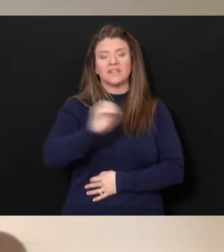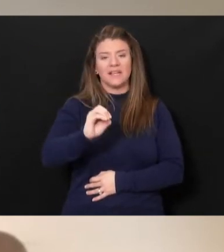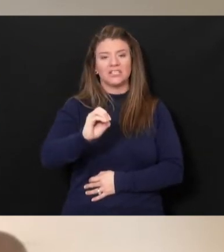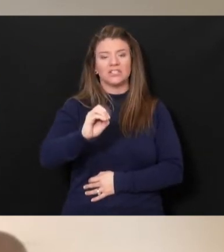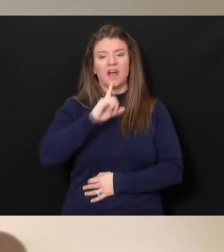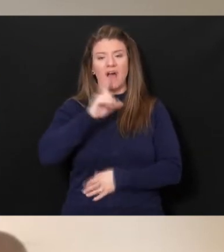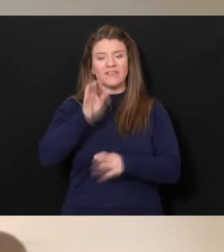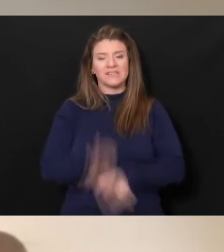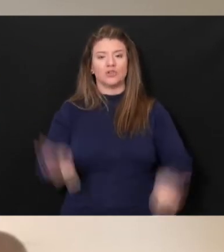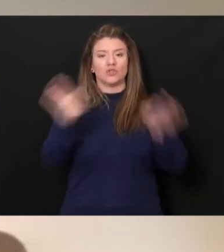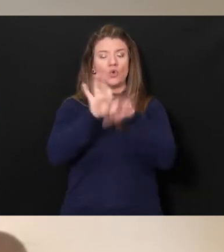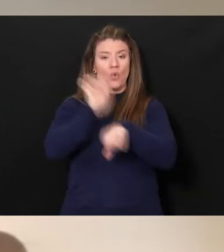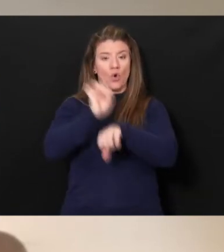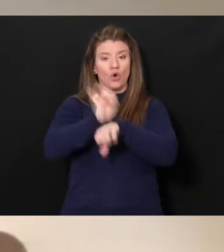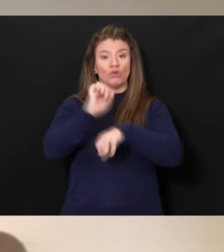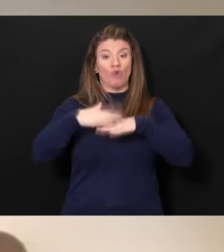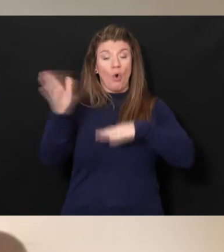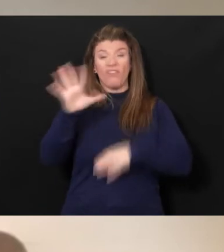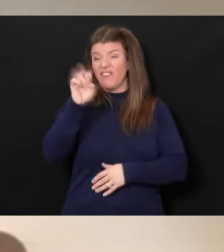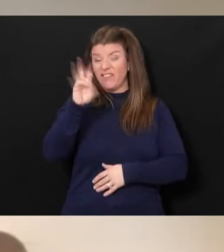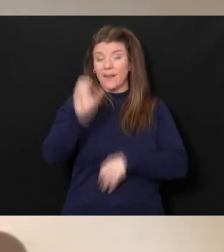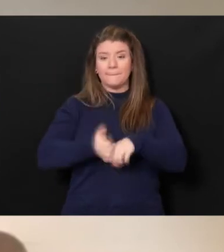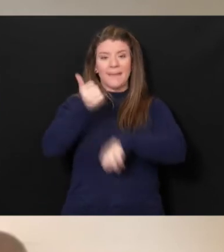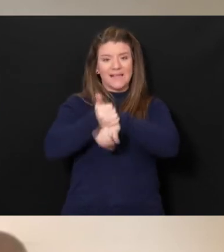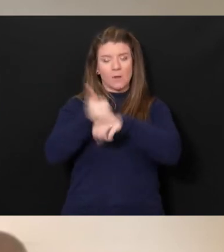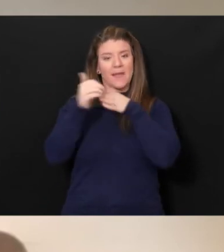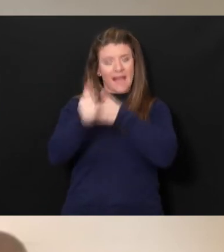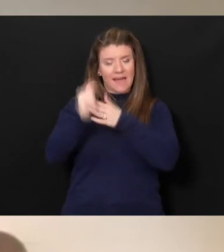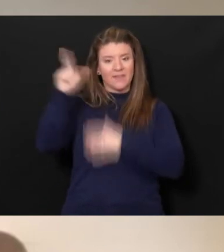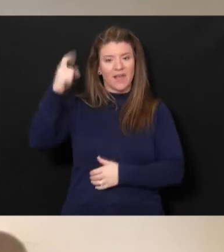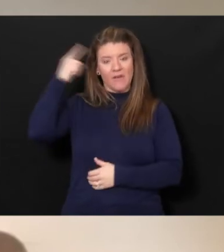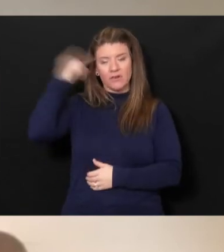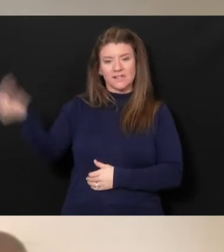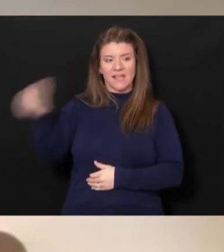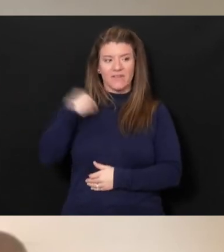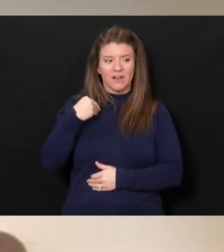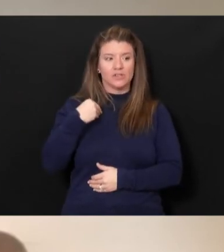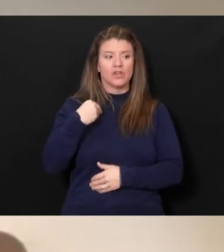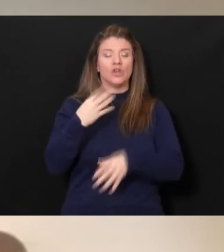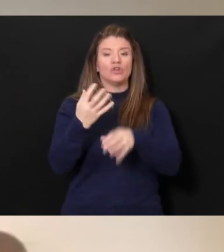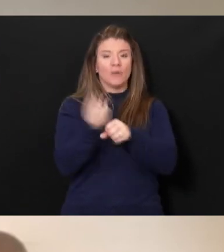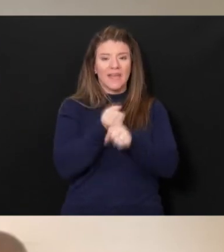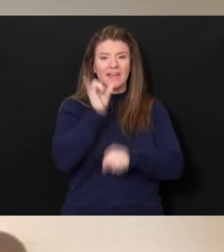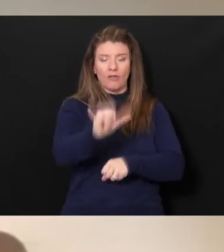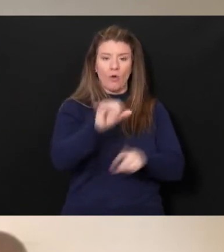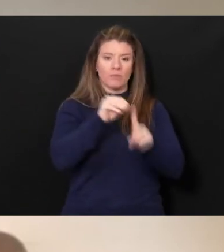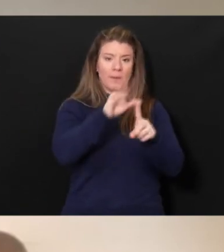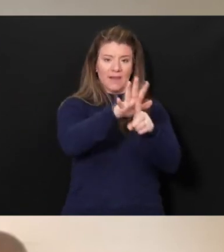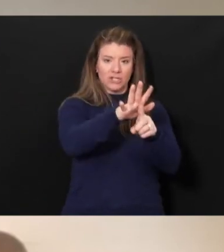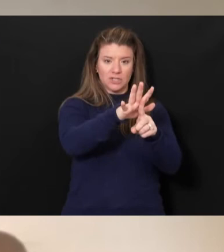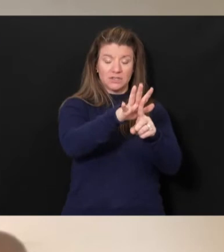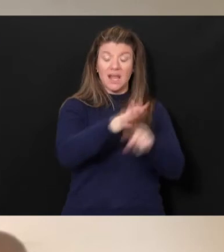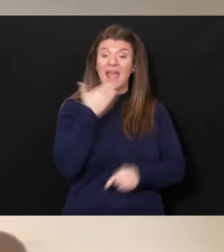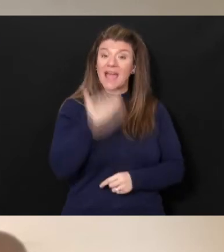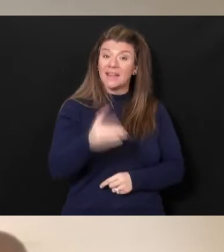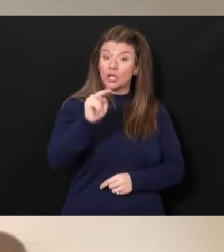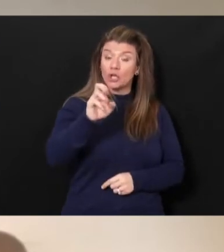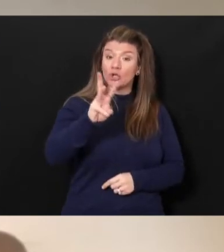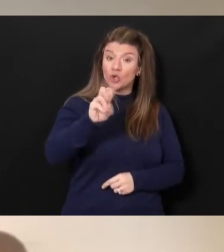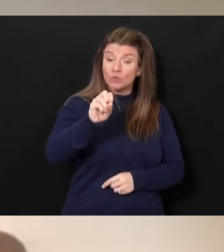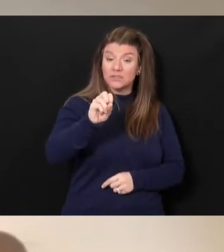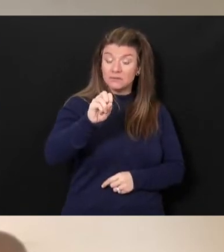essential workers over 50 based on the guidance the governor has given us to get to those populations. And the good news is